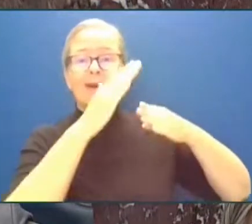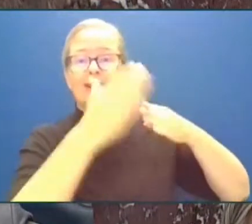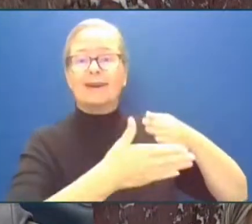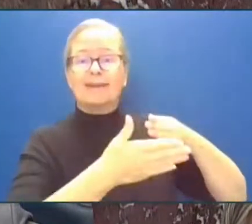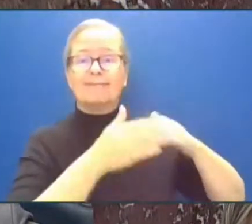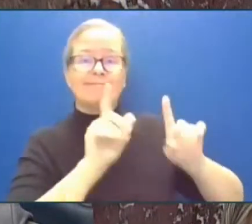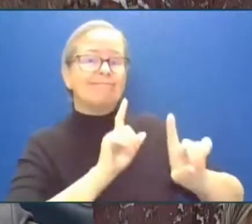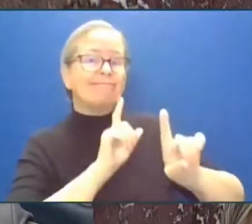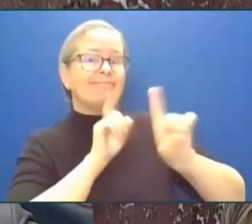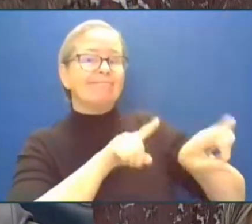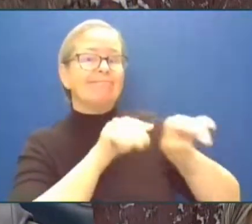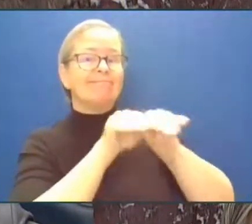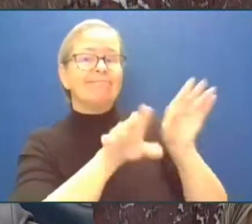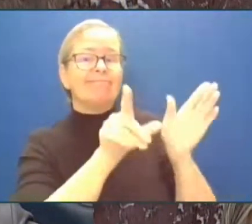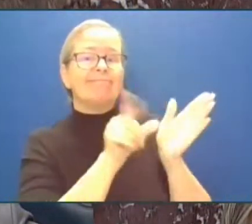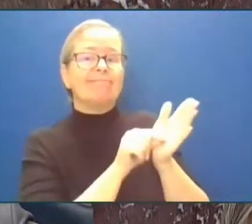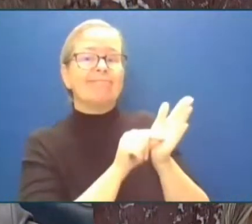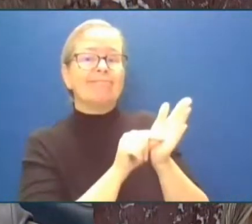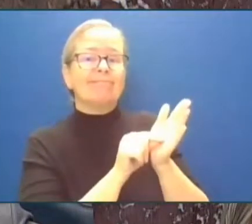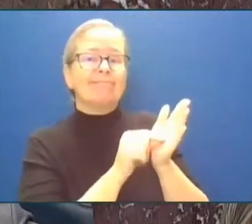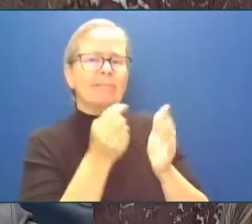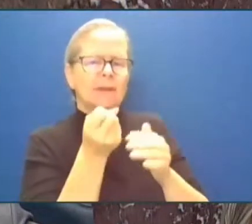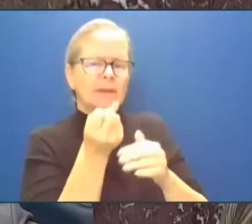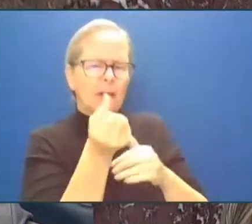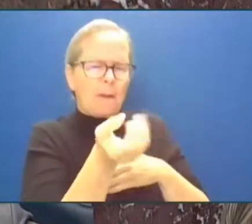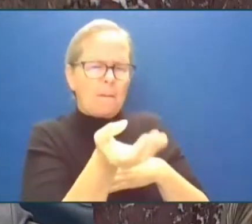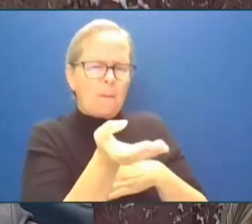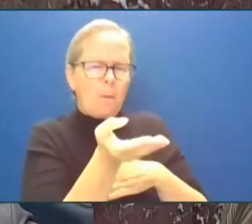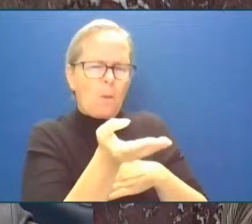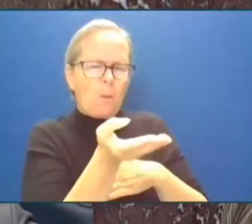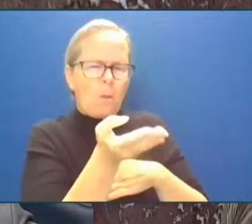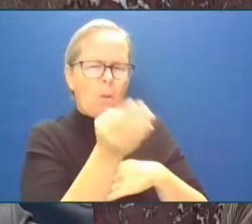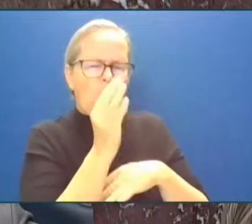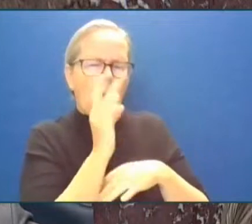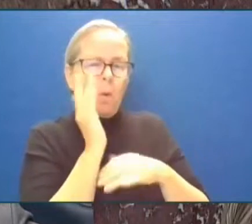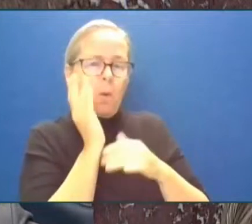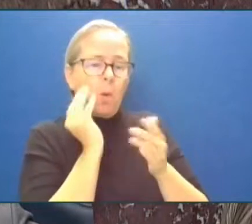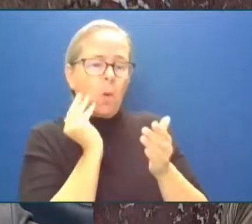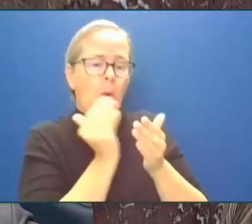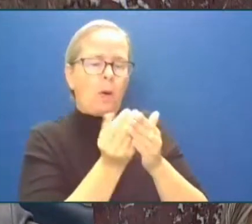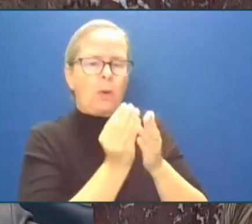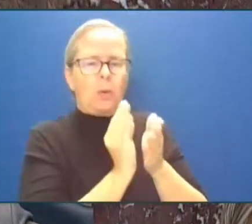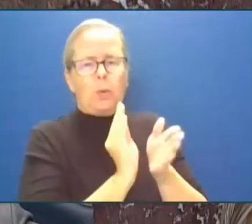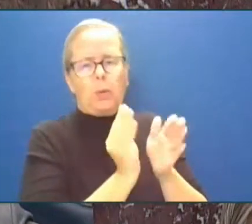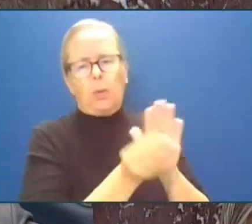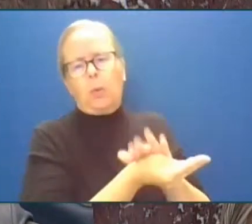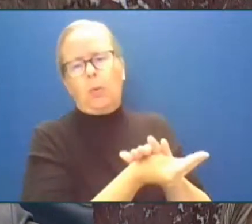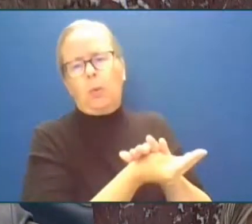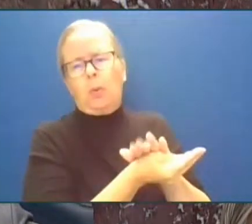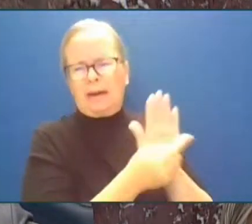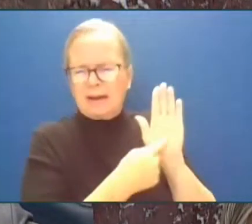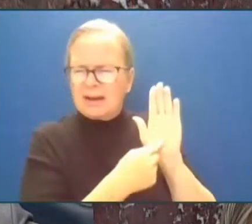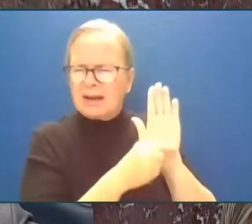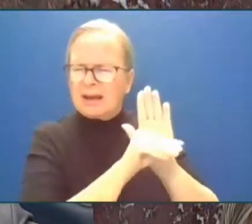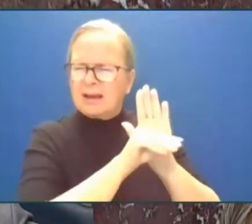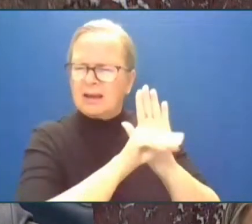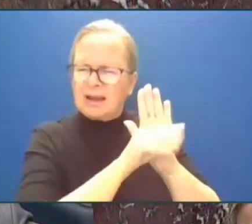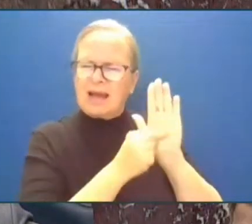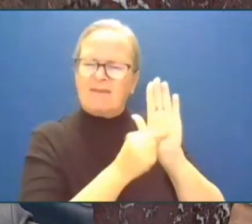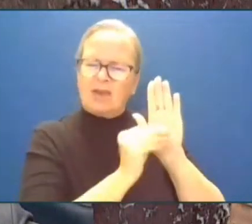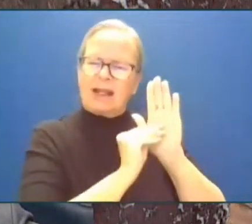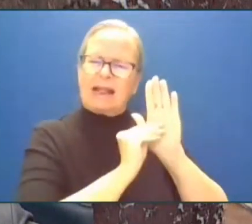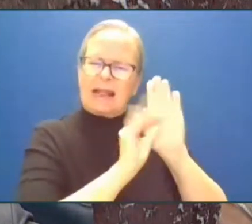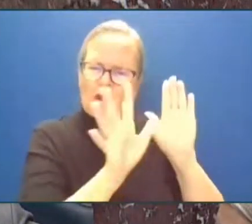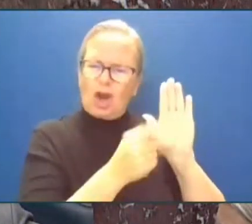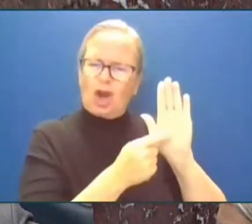damning conclusions in that failed catch and release program the former Attorney General was operating.